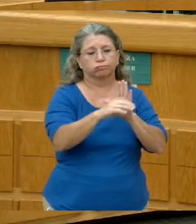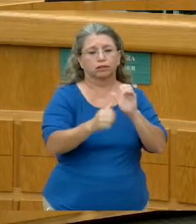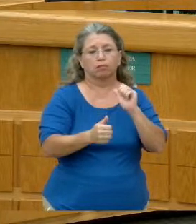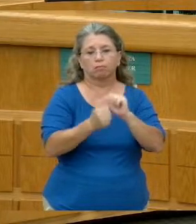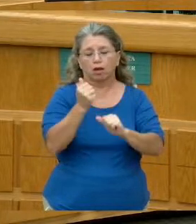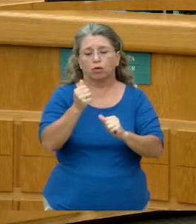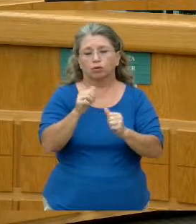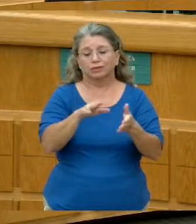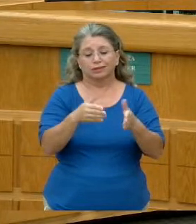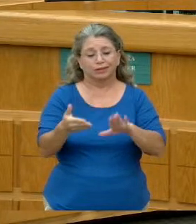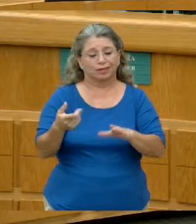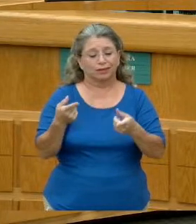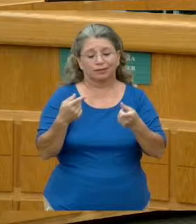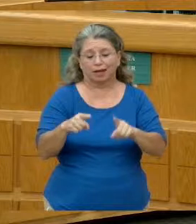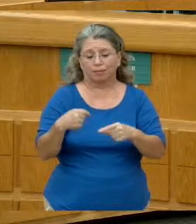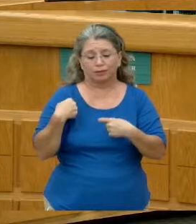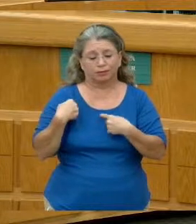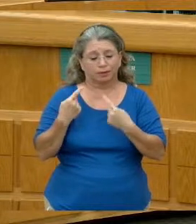of weeks in July.